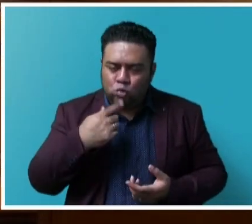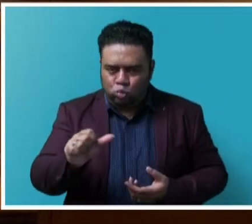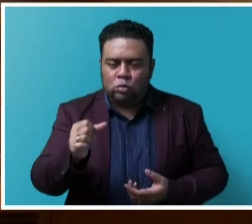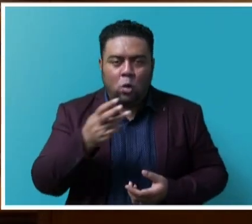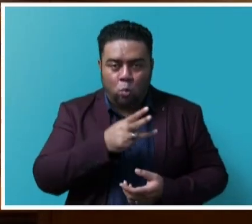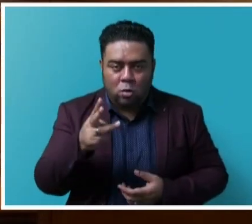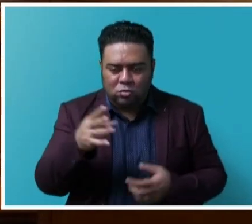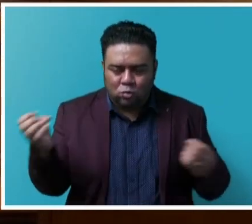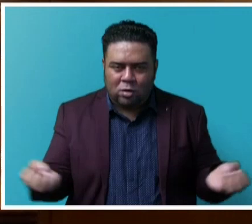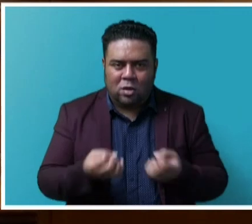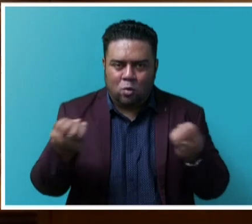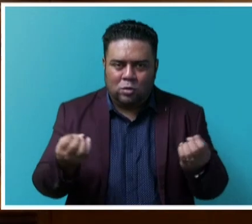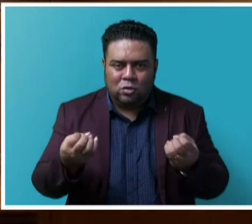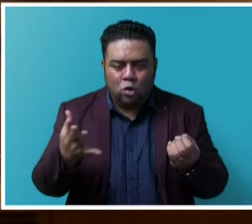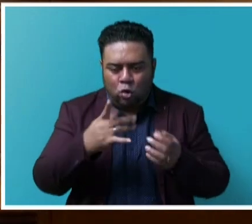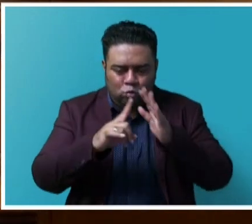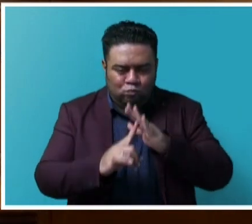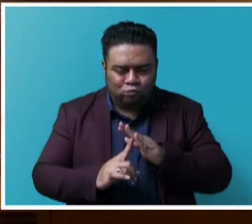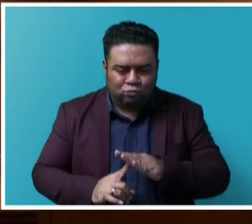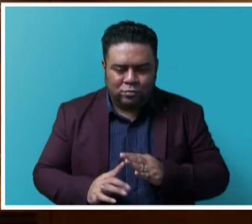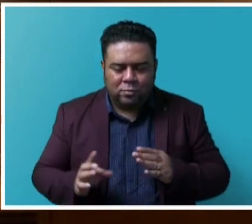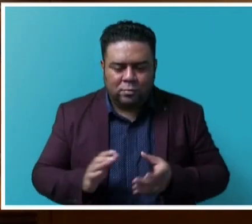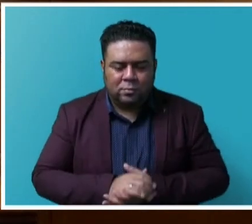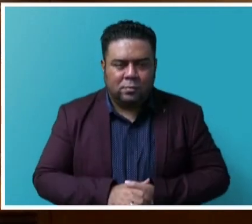encourage, not to disparage.